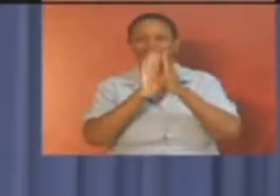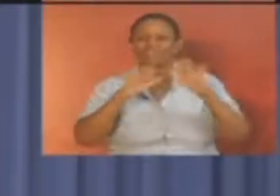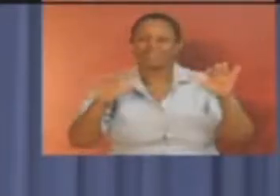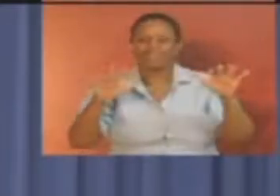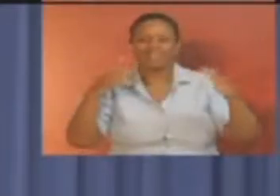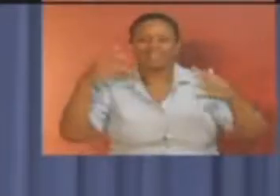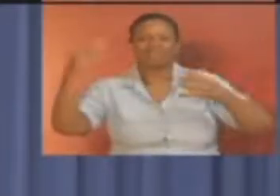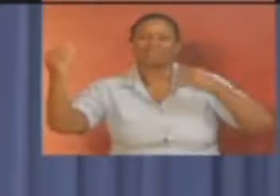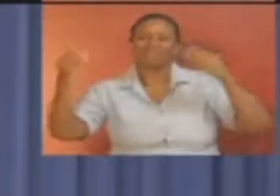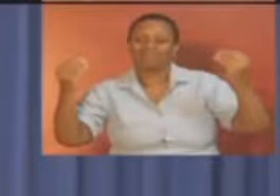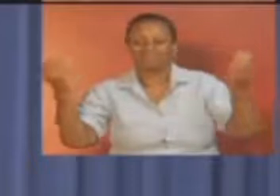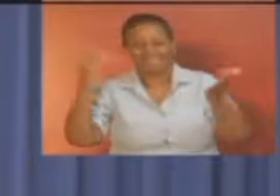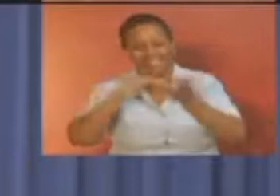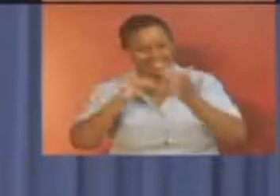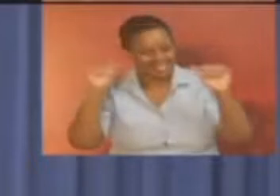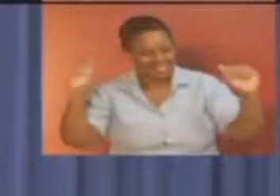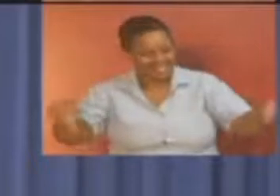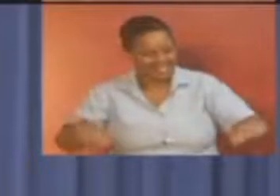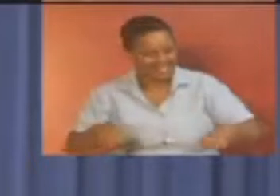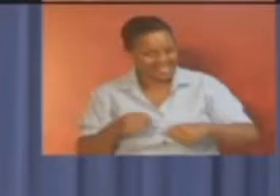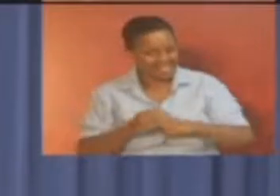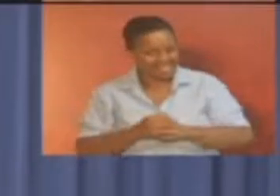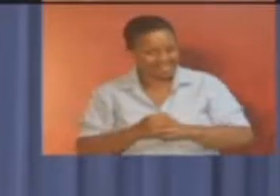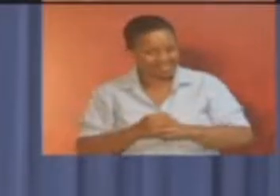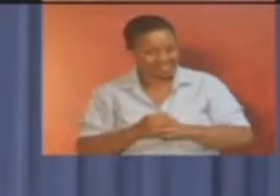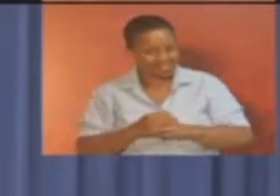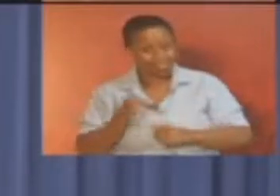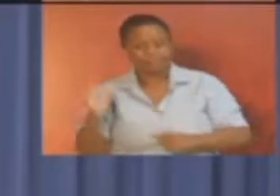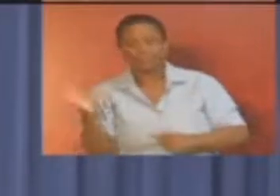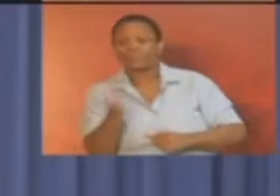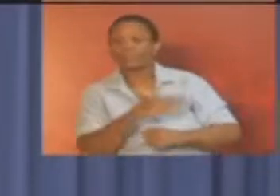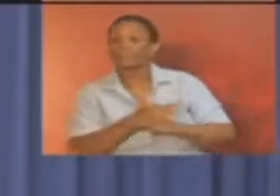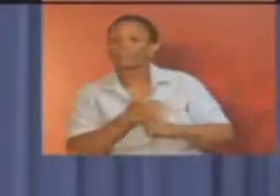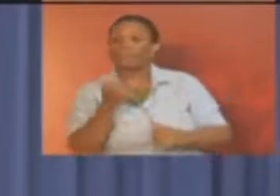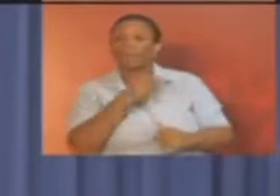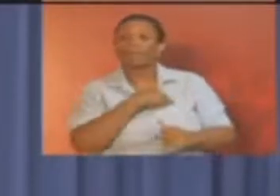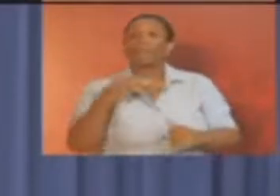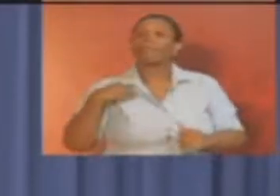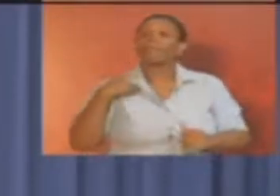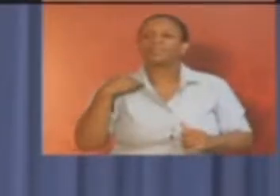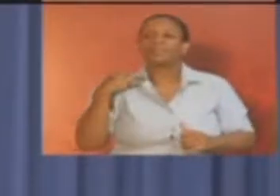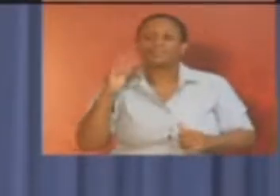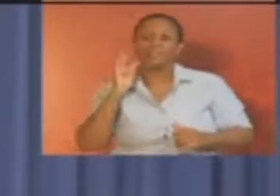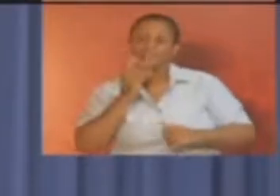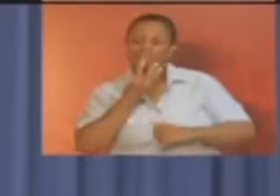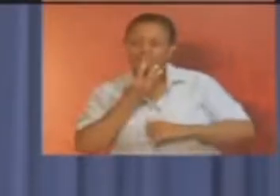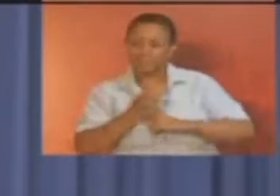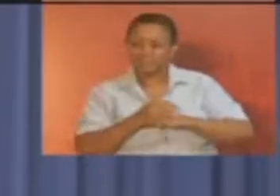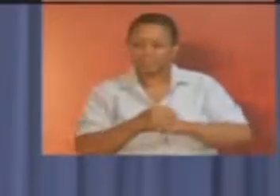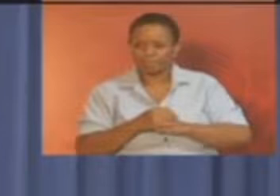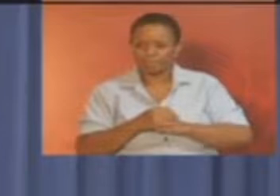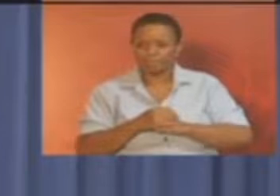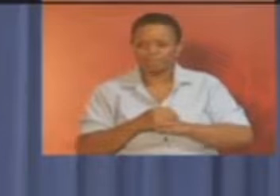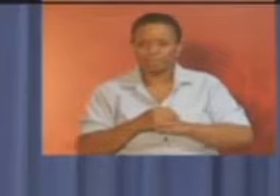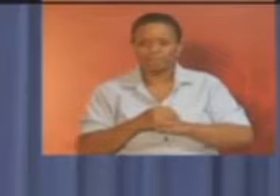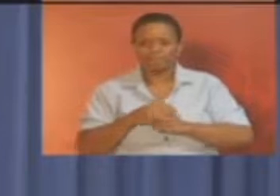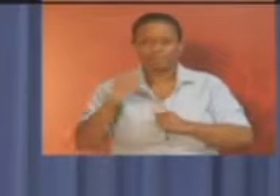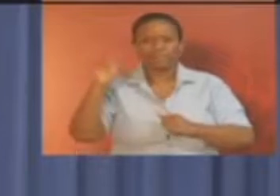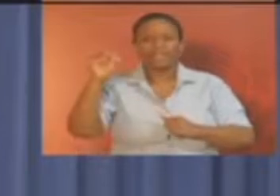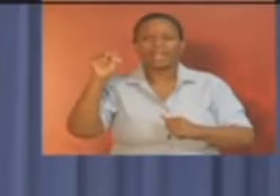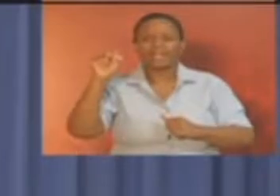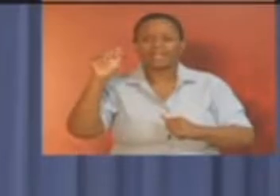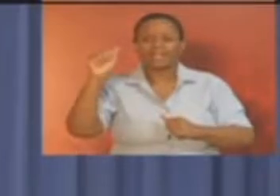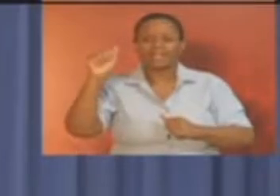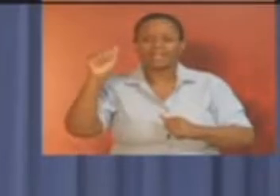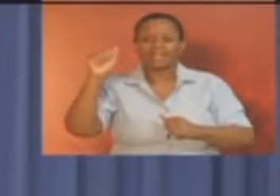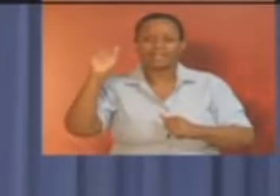The Minister of Agriculture, as I speak to you, that ministry working through NAMDEFCO, and taking